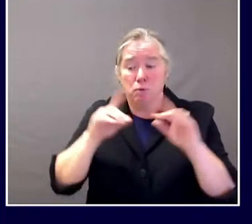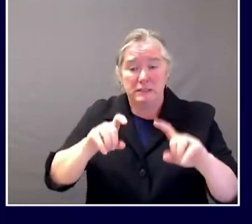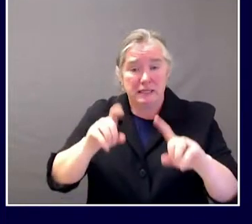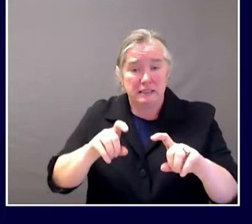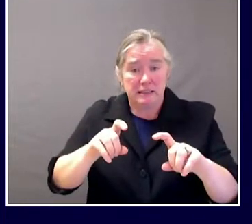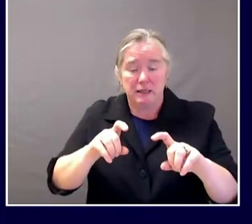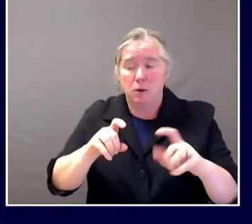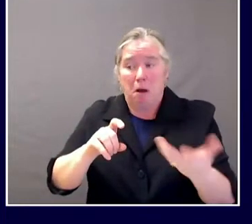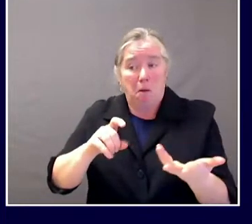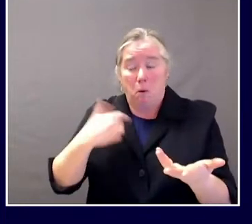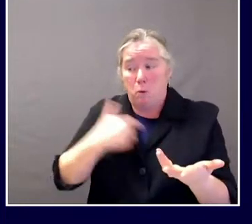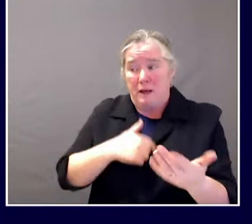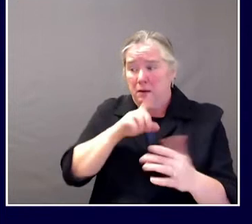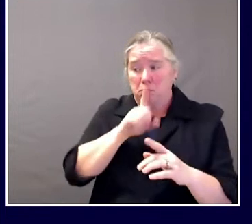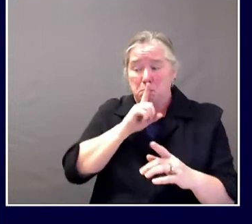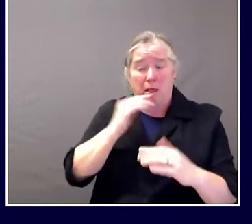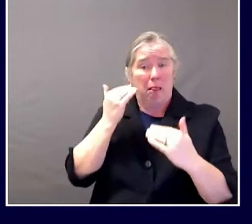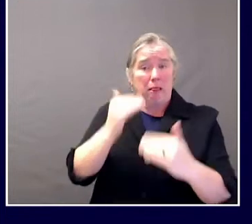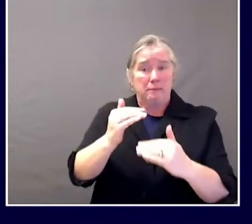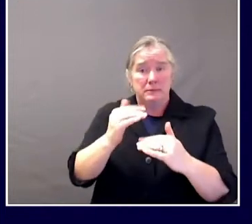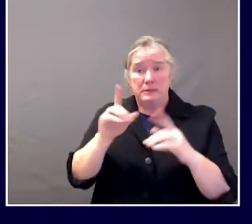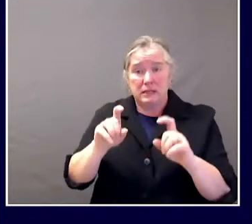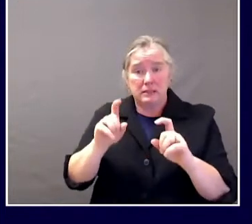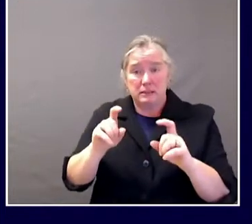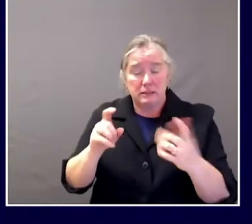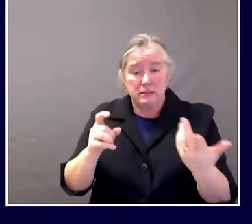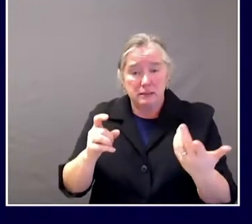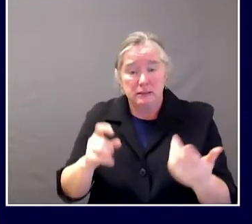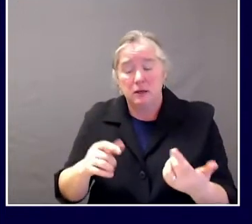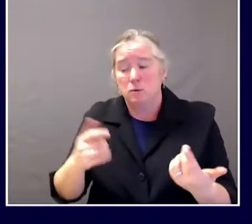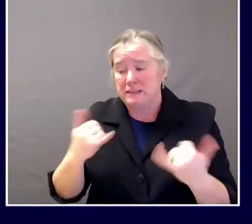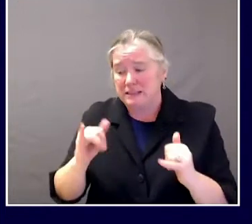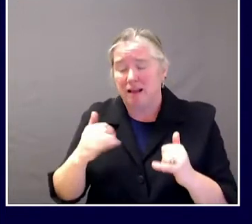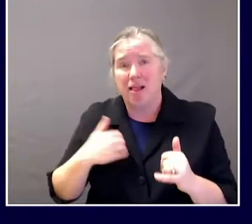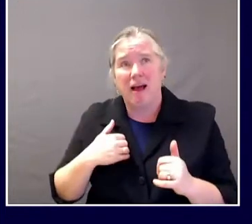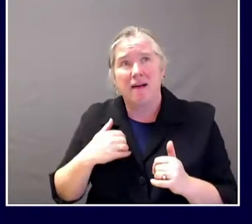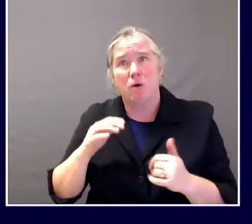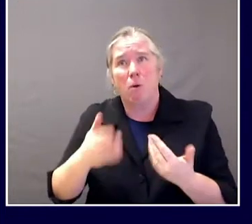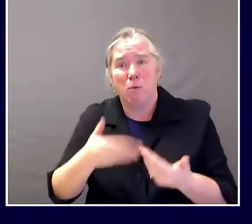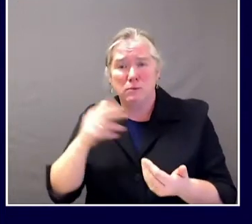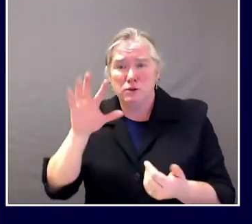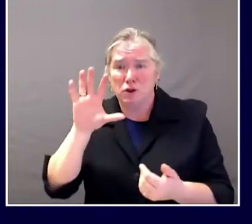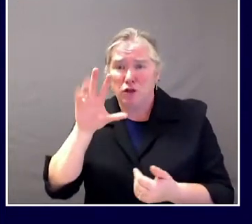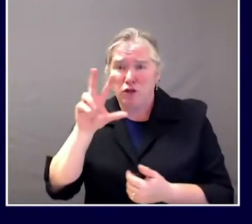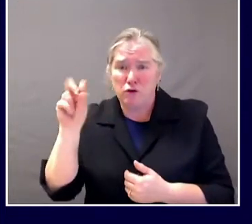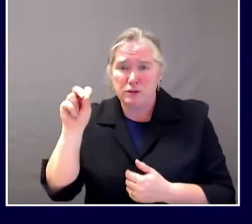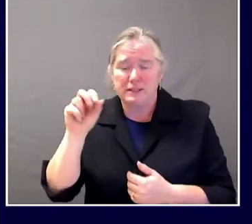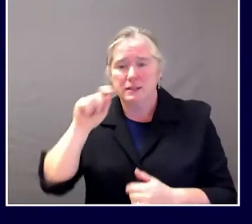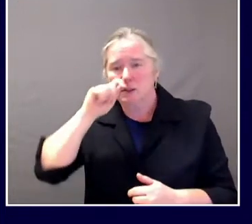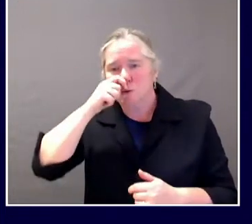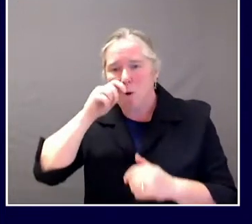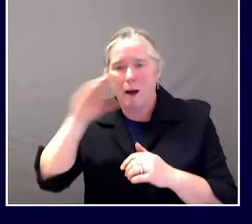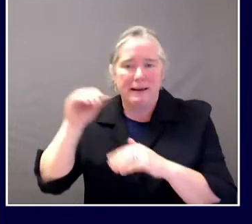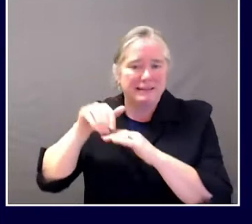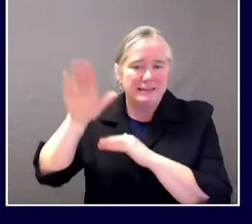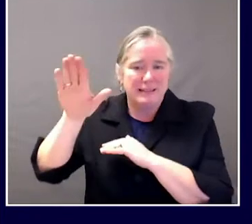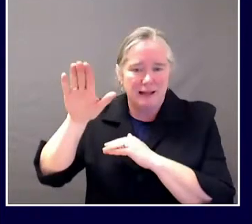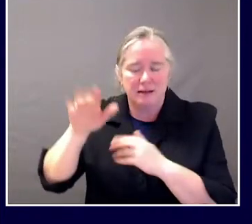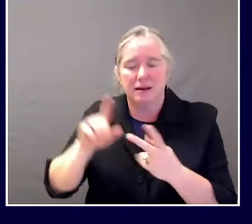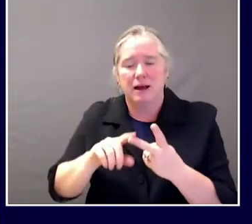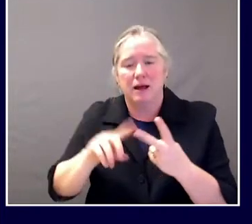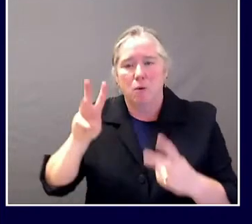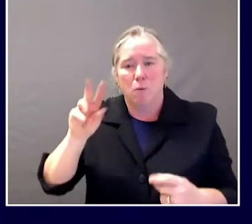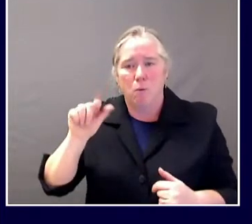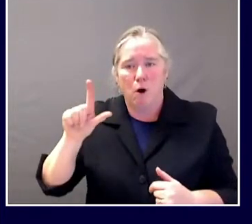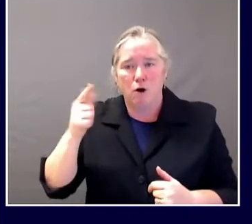all. Testing is still available at nearly 30 swab and send sites, to say nothing of several dozen Walgreens, and